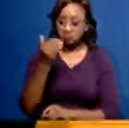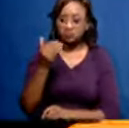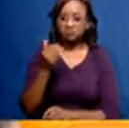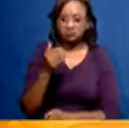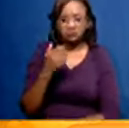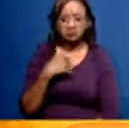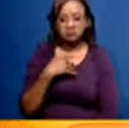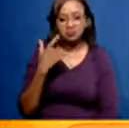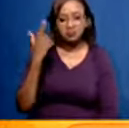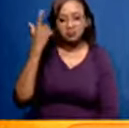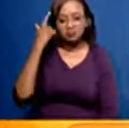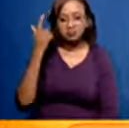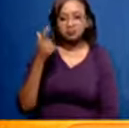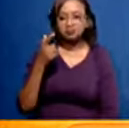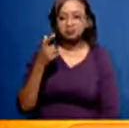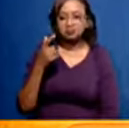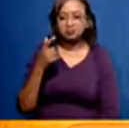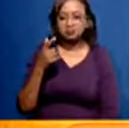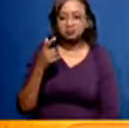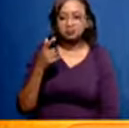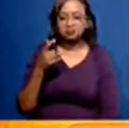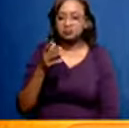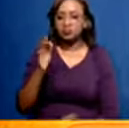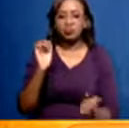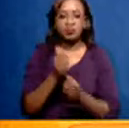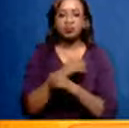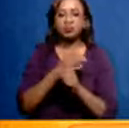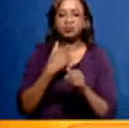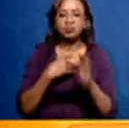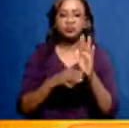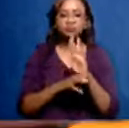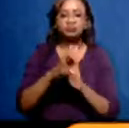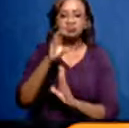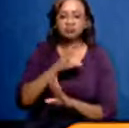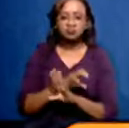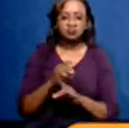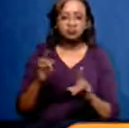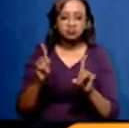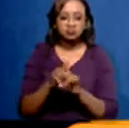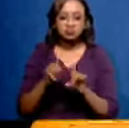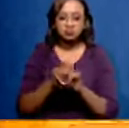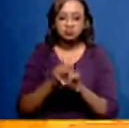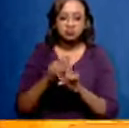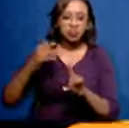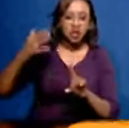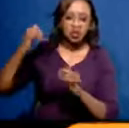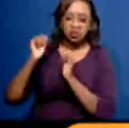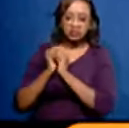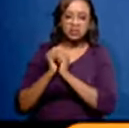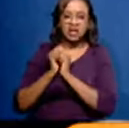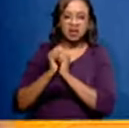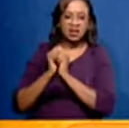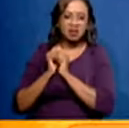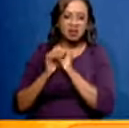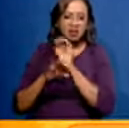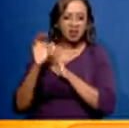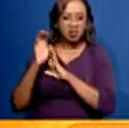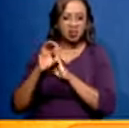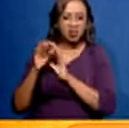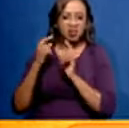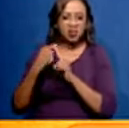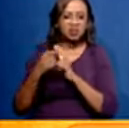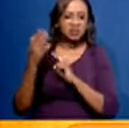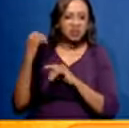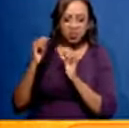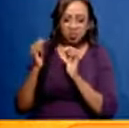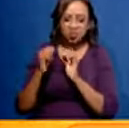think also means that you can't have a curriculum which was set 10 years ago, expected that same curriculum will be fit for